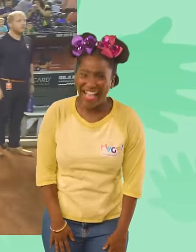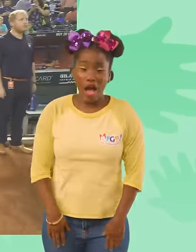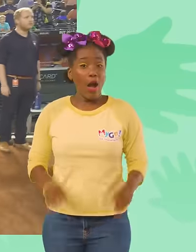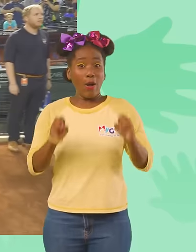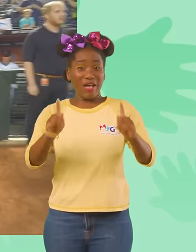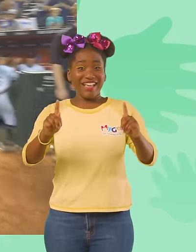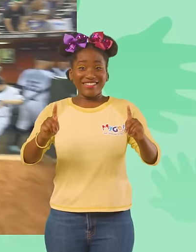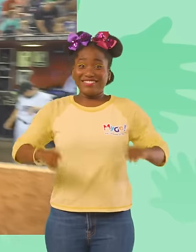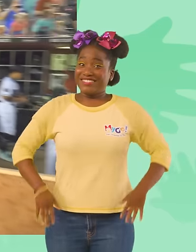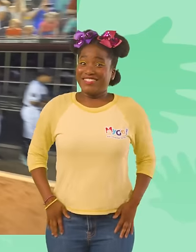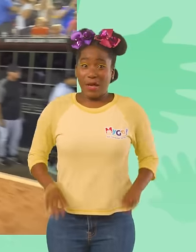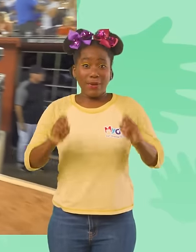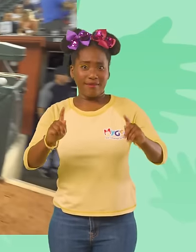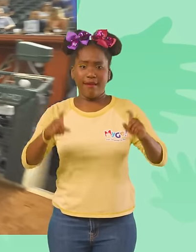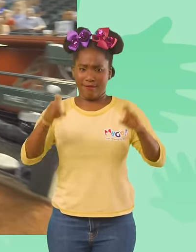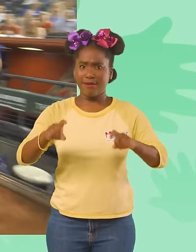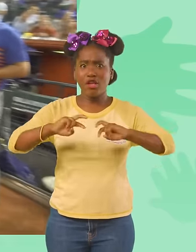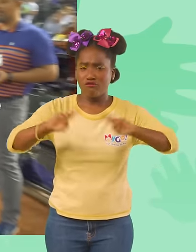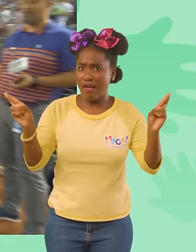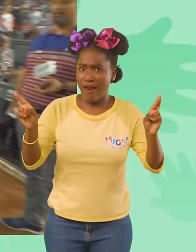Okay, all right, we need to get ready.